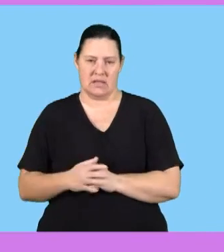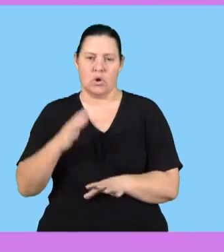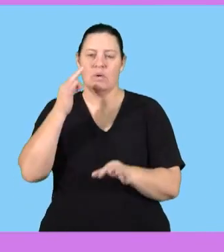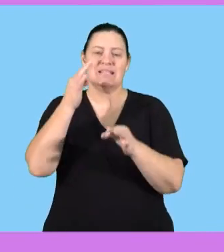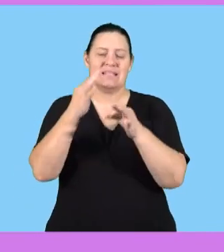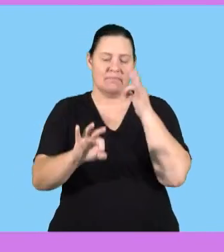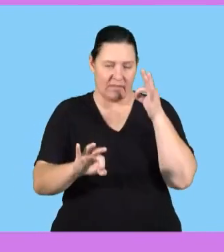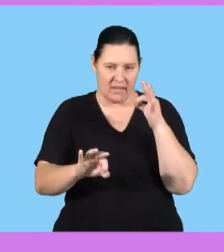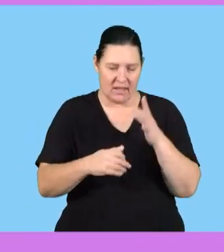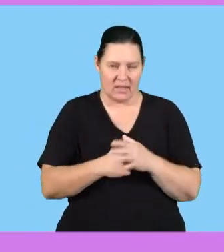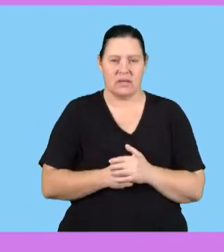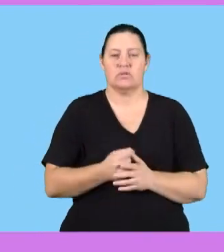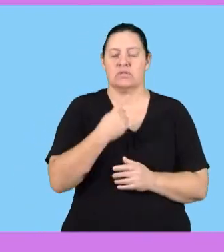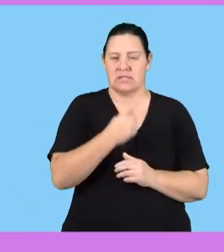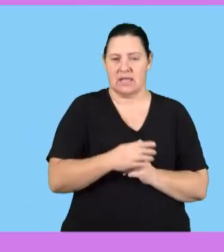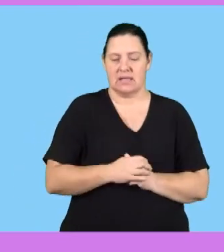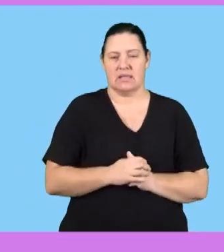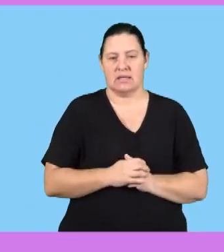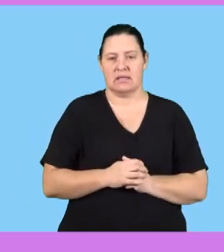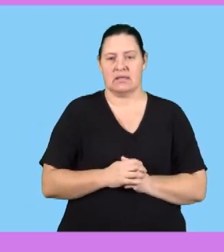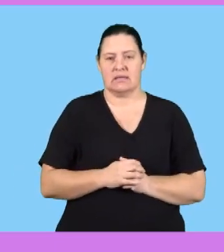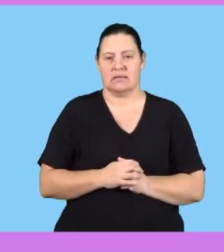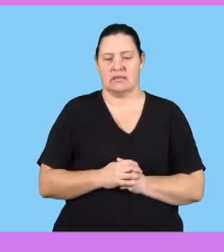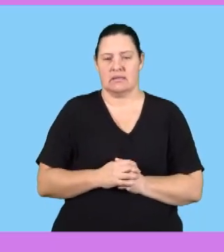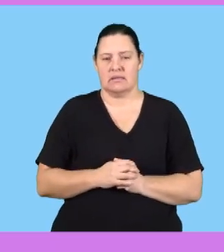now I'm going to simplify my ratio by saying